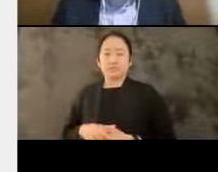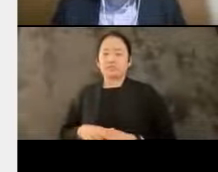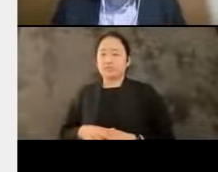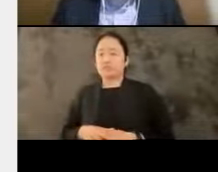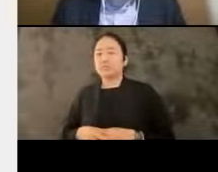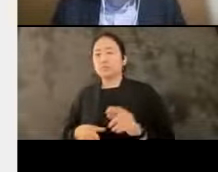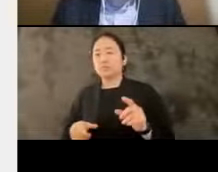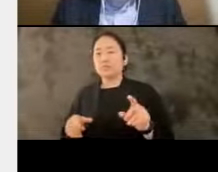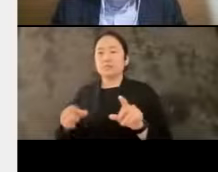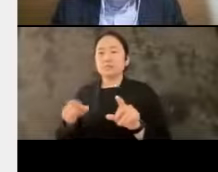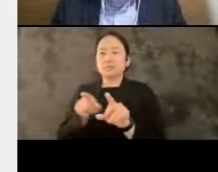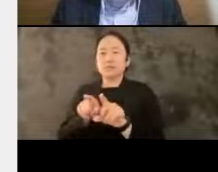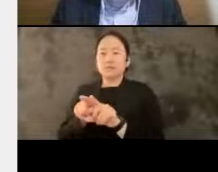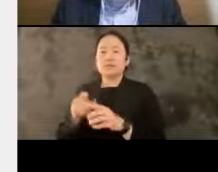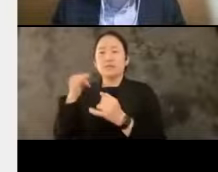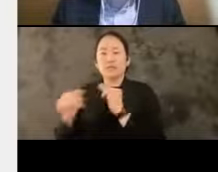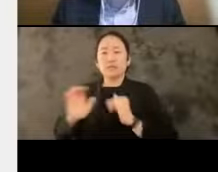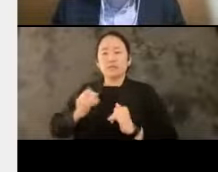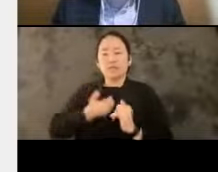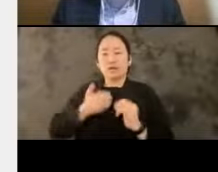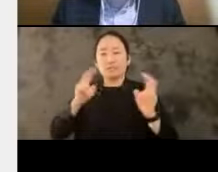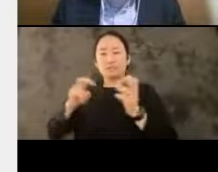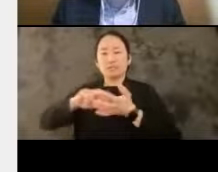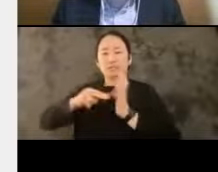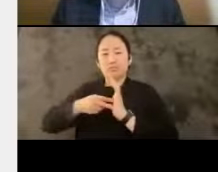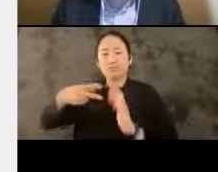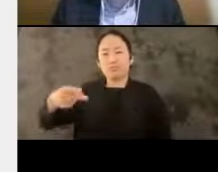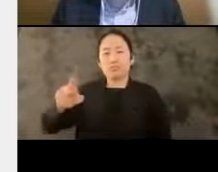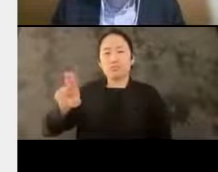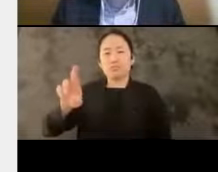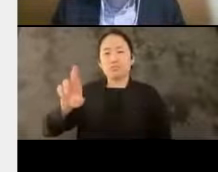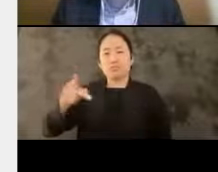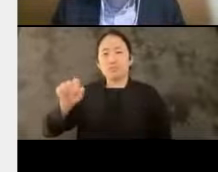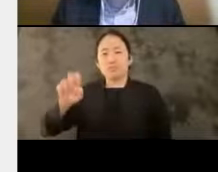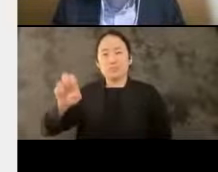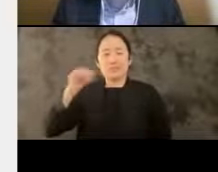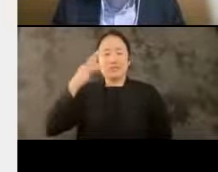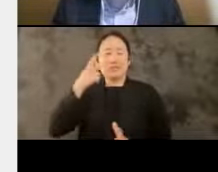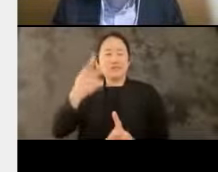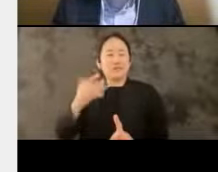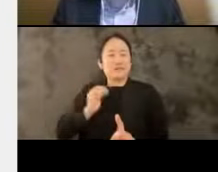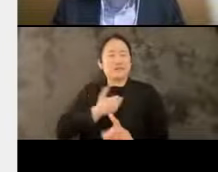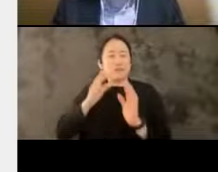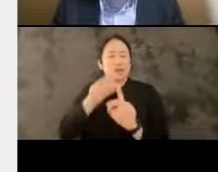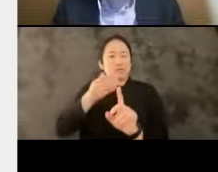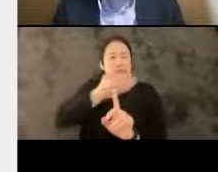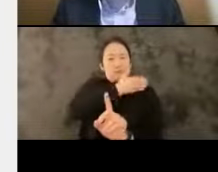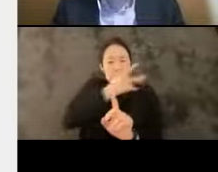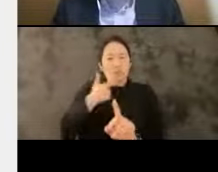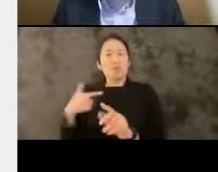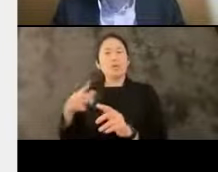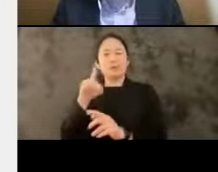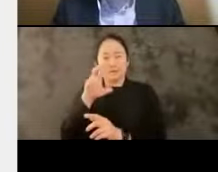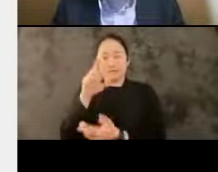have attended previous meetings. So we'll just continue posting those documents,